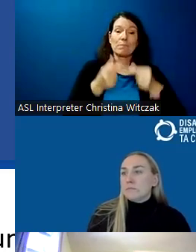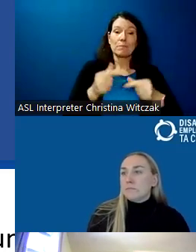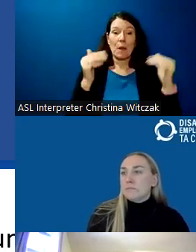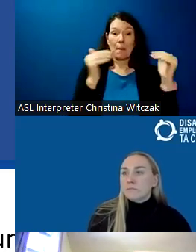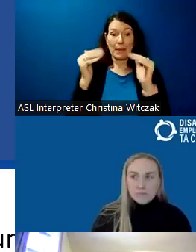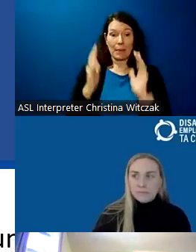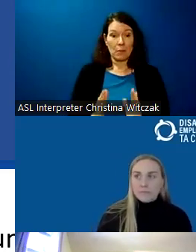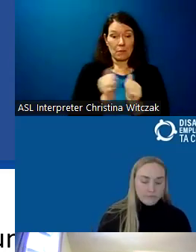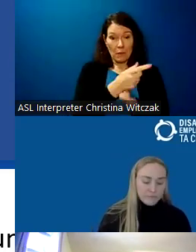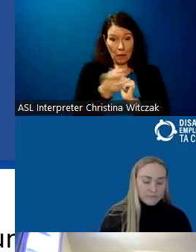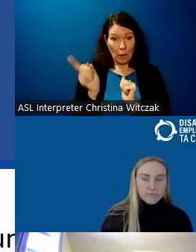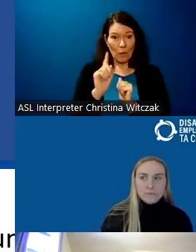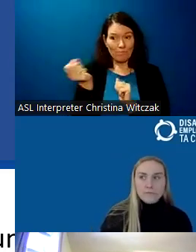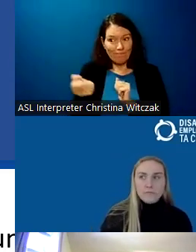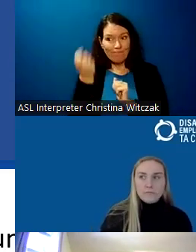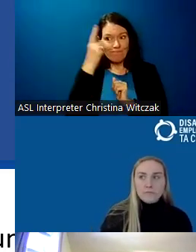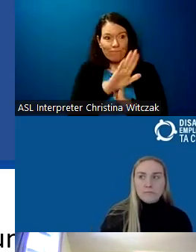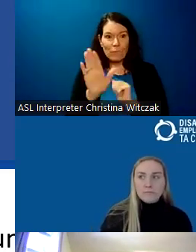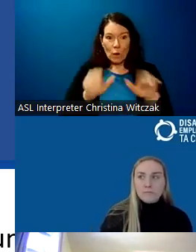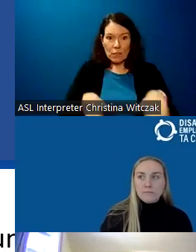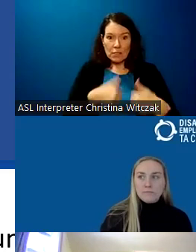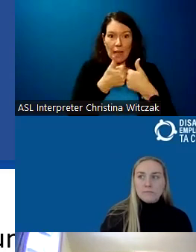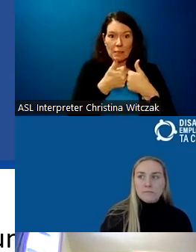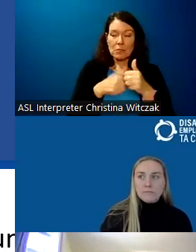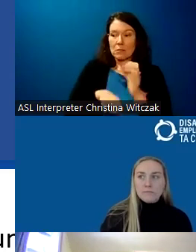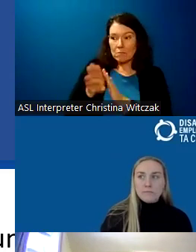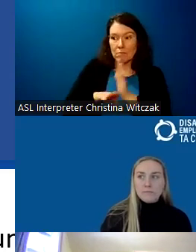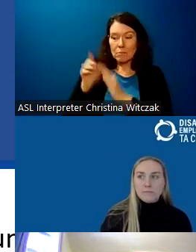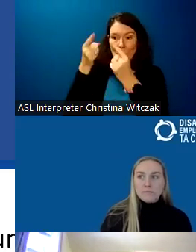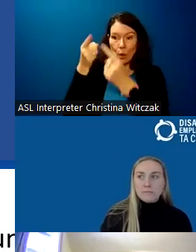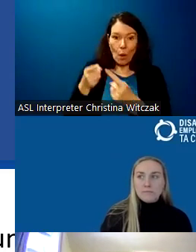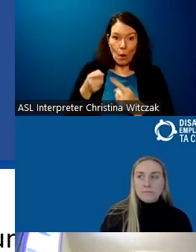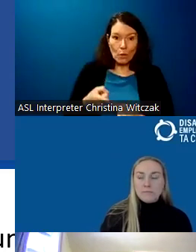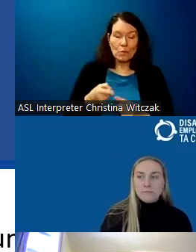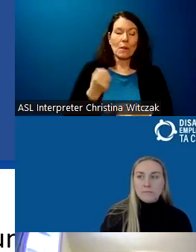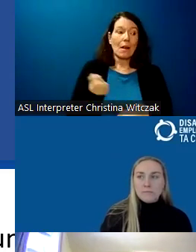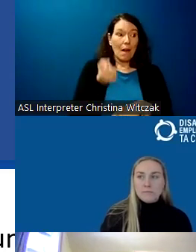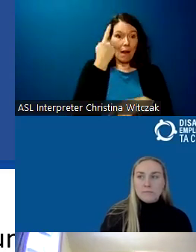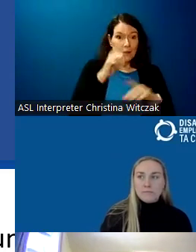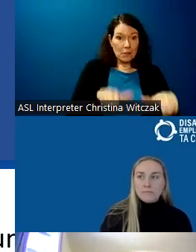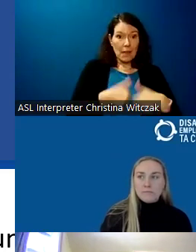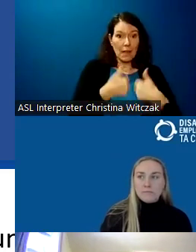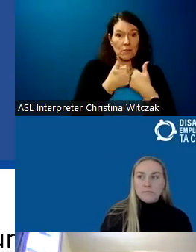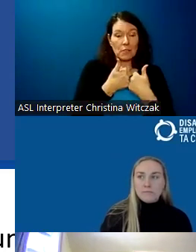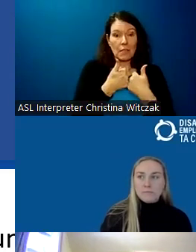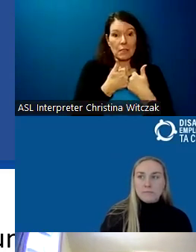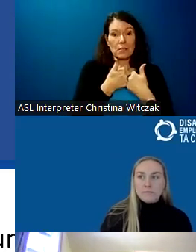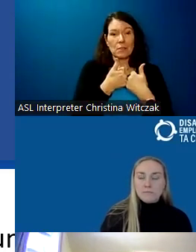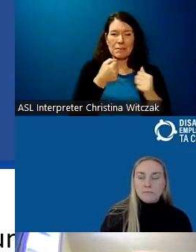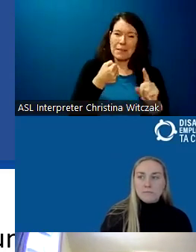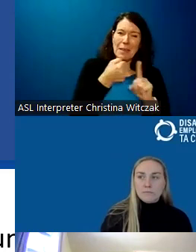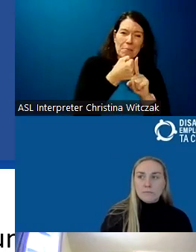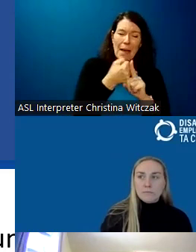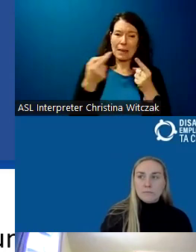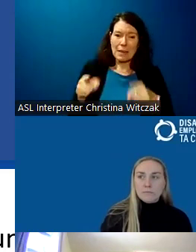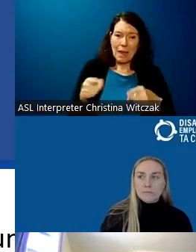you that understand the challenges with developing goals, understand the challenges with getting, you know, those impact, those